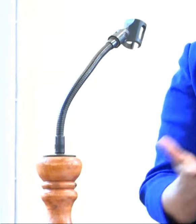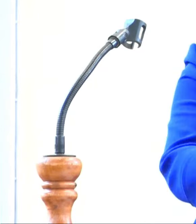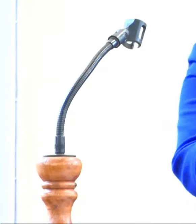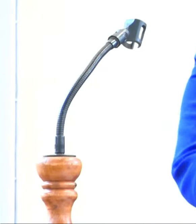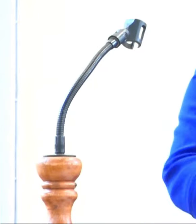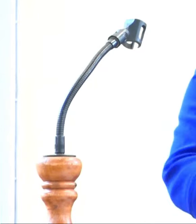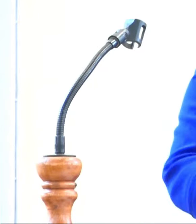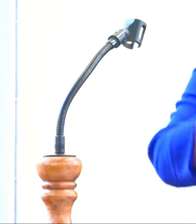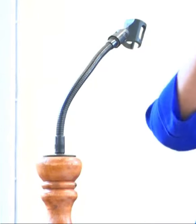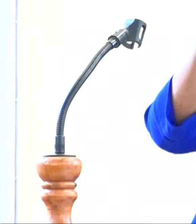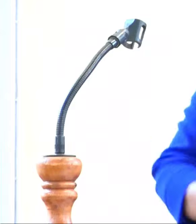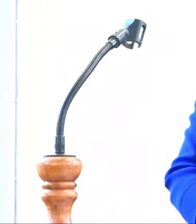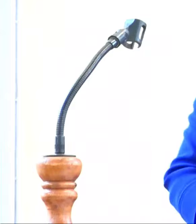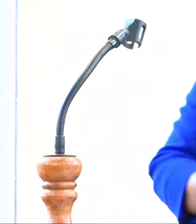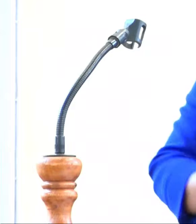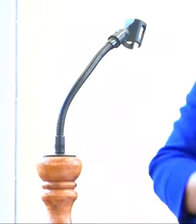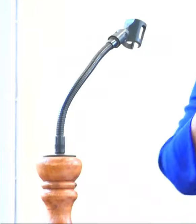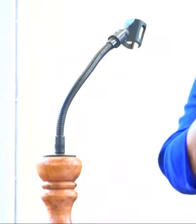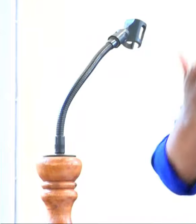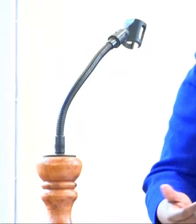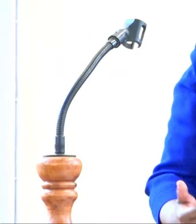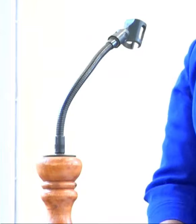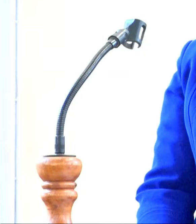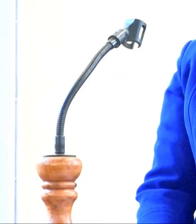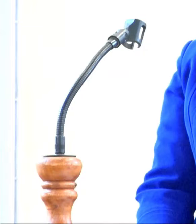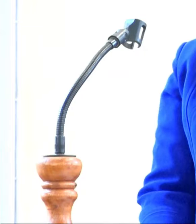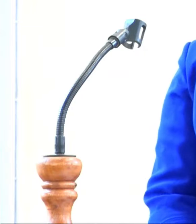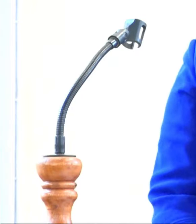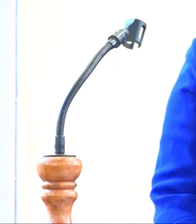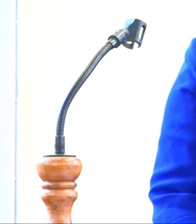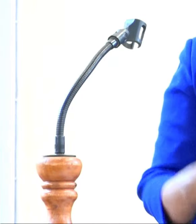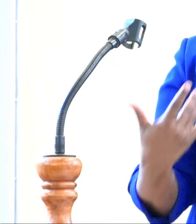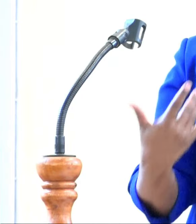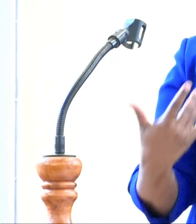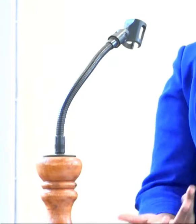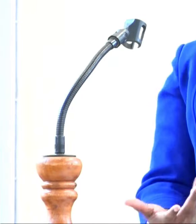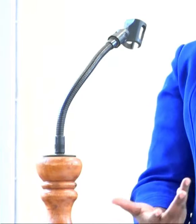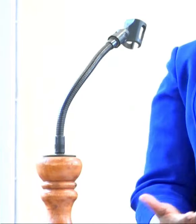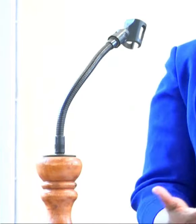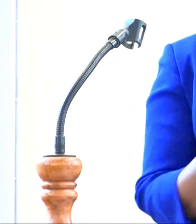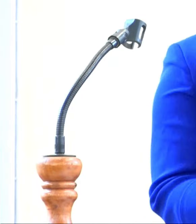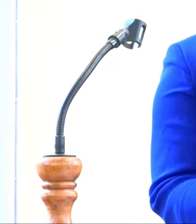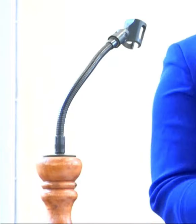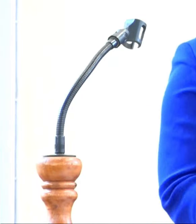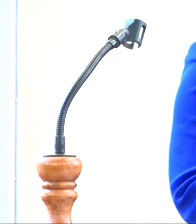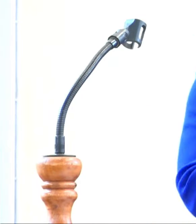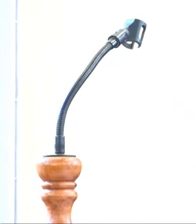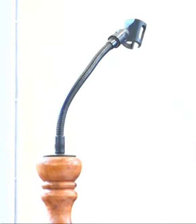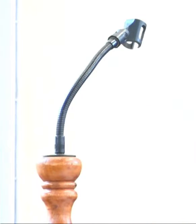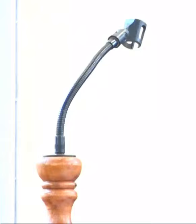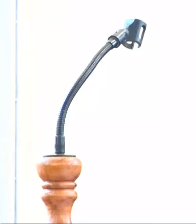and in the Gospels, the four Gospels, they all speak differently because Matthew focuses